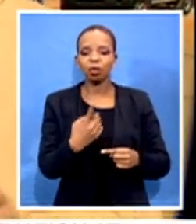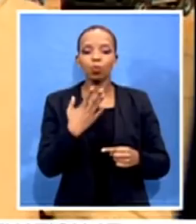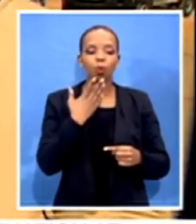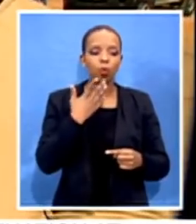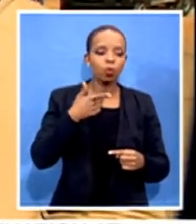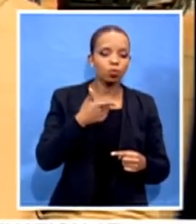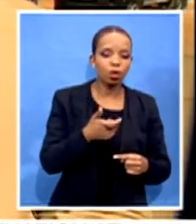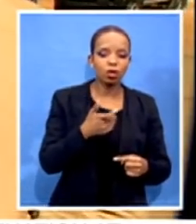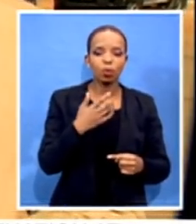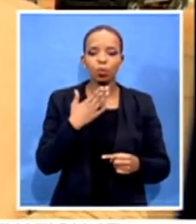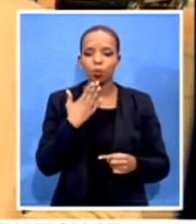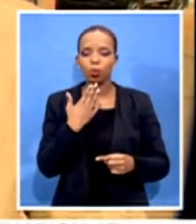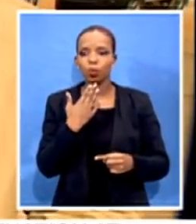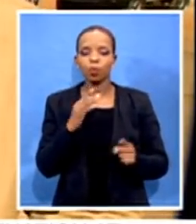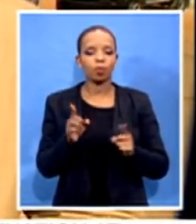shot.